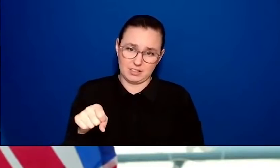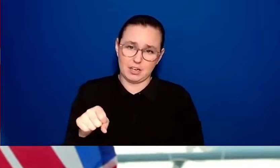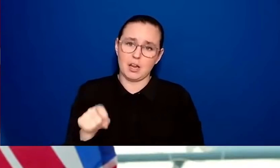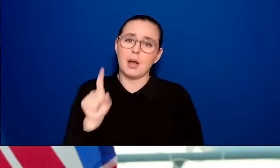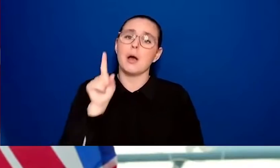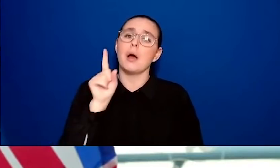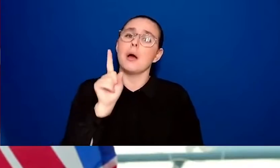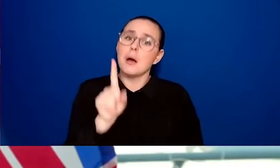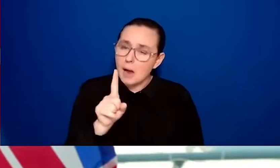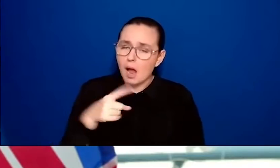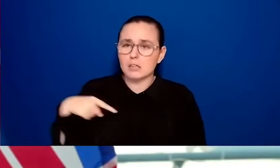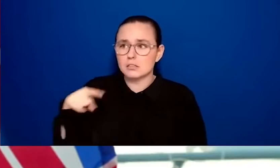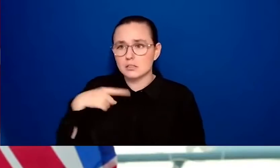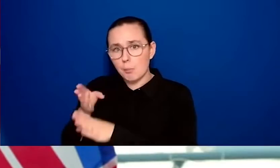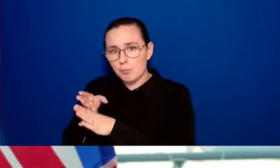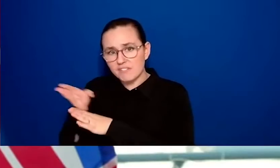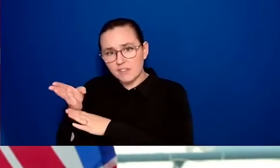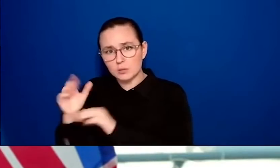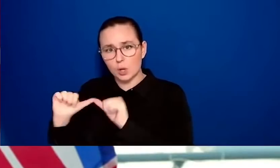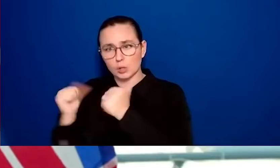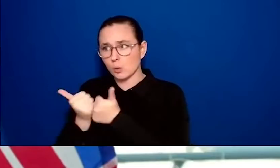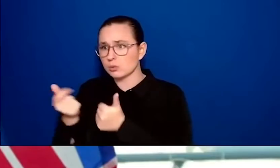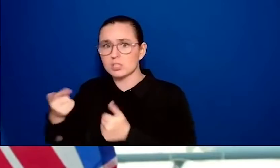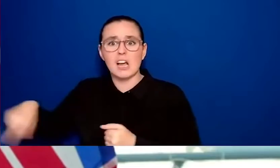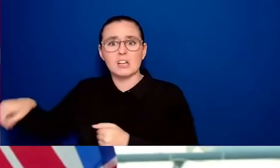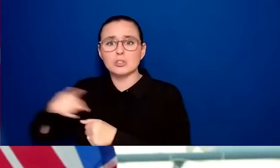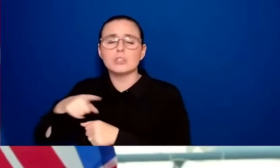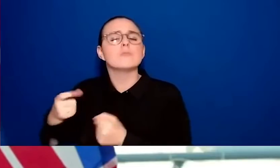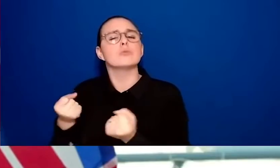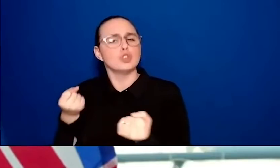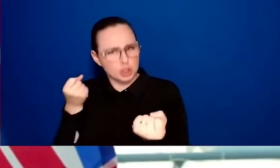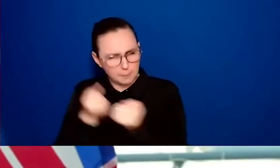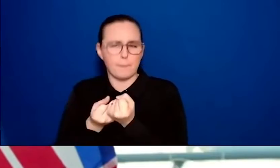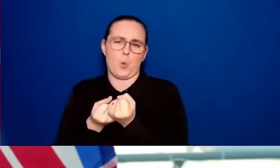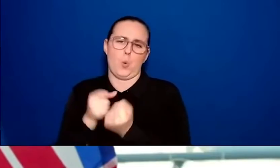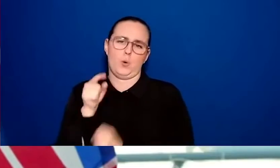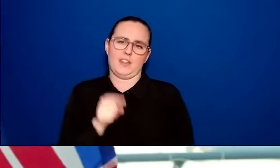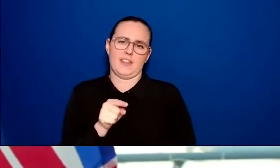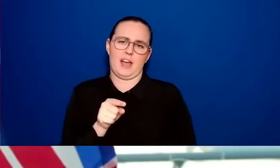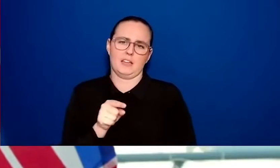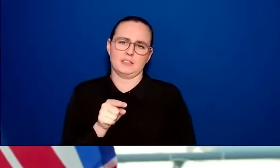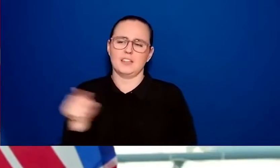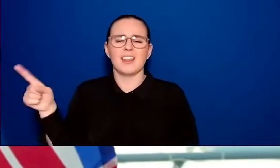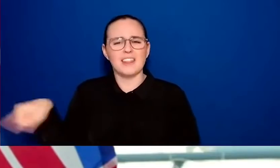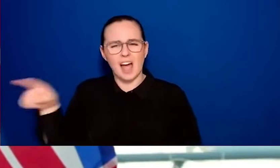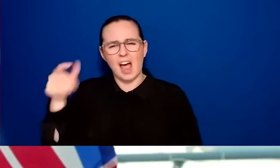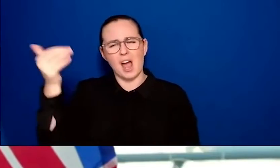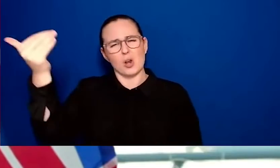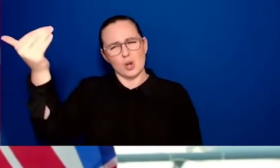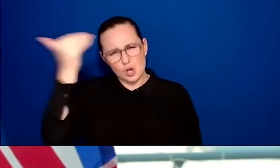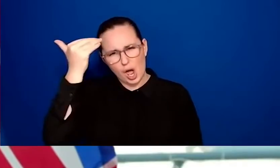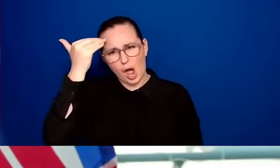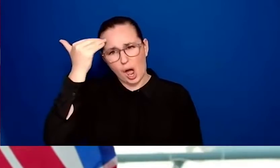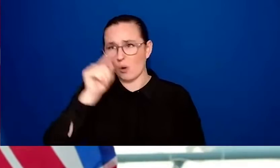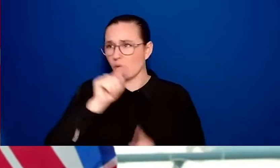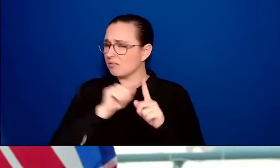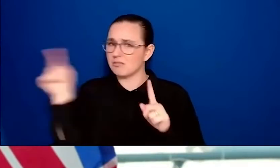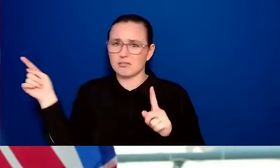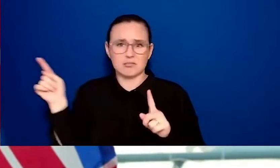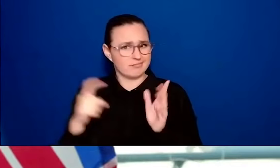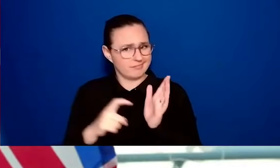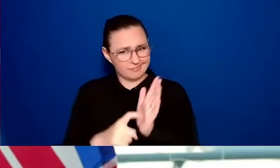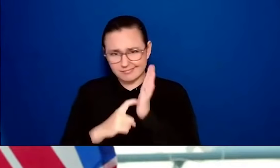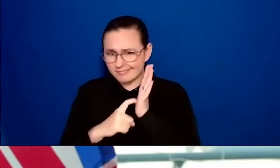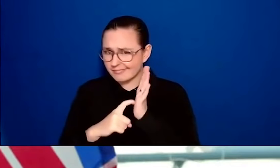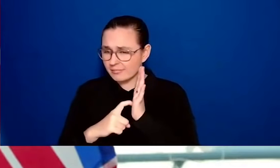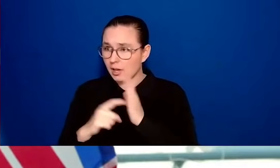and from healthcare workers across this province to ensure that they and their colleagues are vaccinated to best protect each other, but also